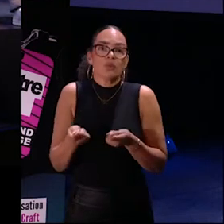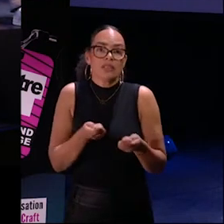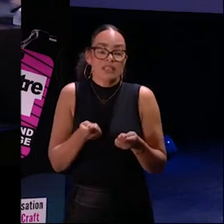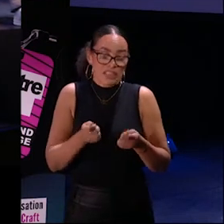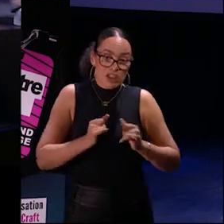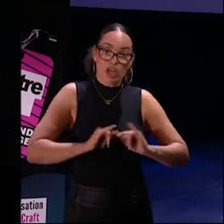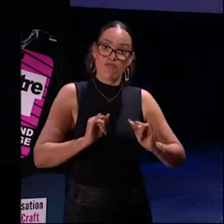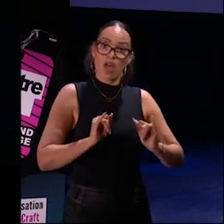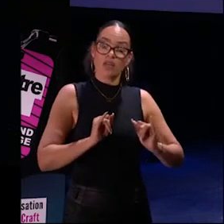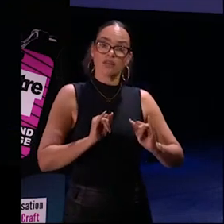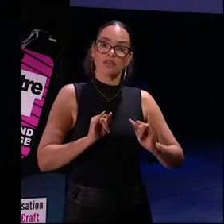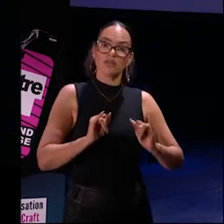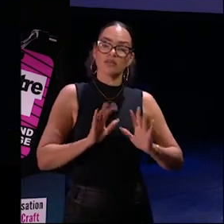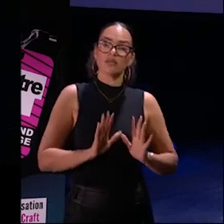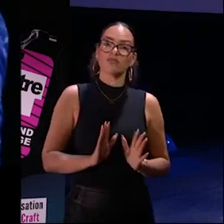seriously.